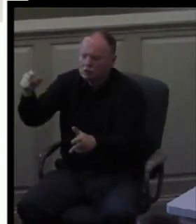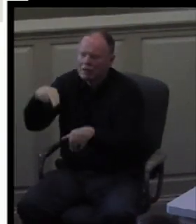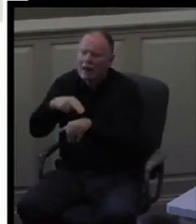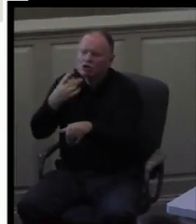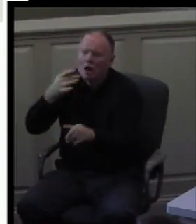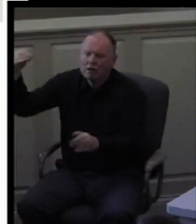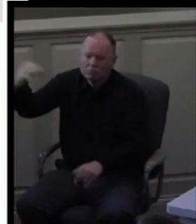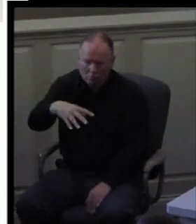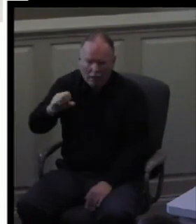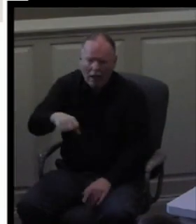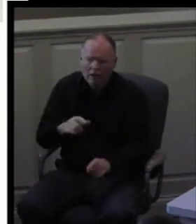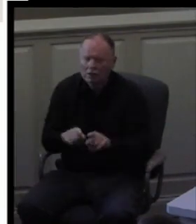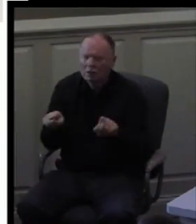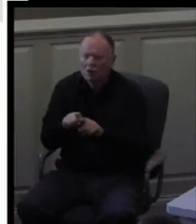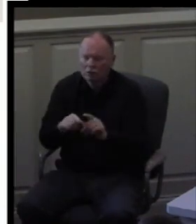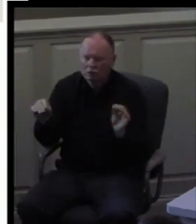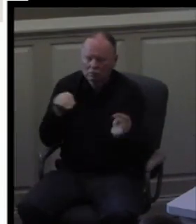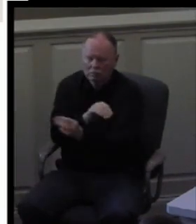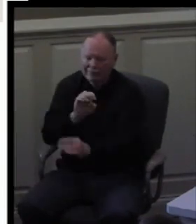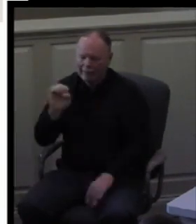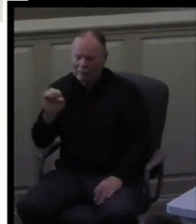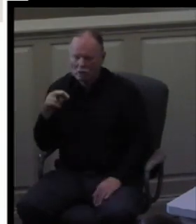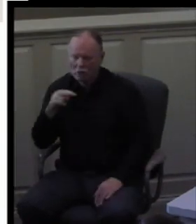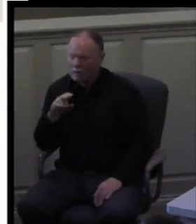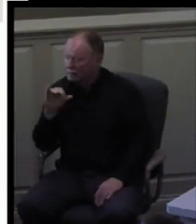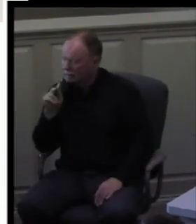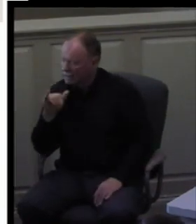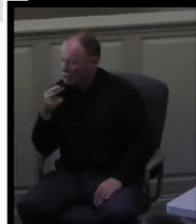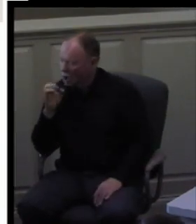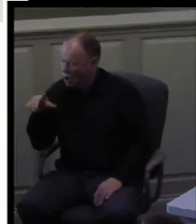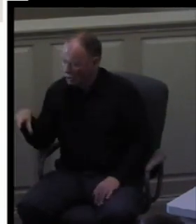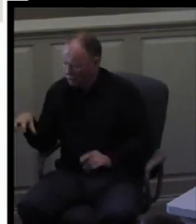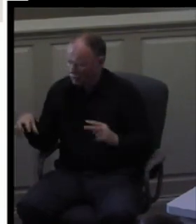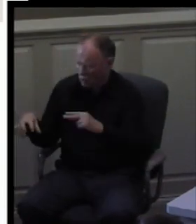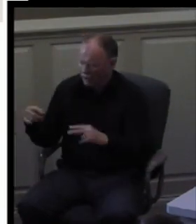And then finally, the east elevation, which would face City Hall, showing the